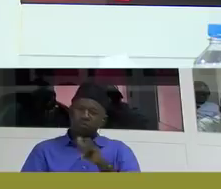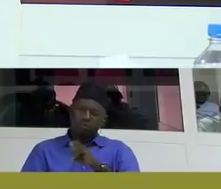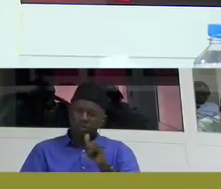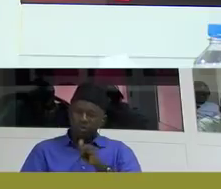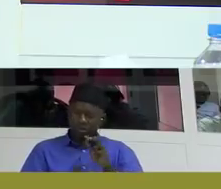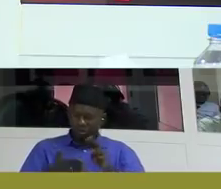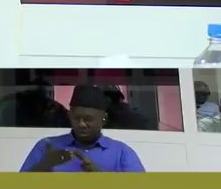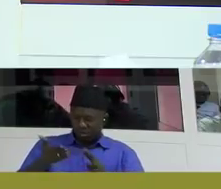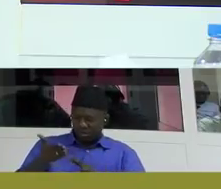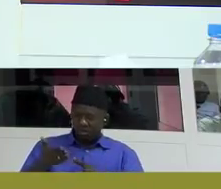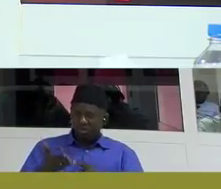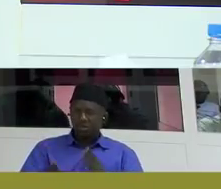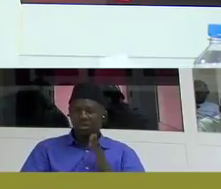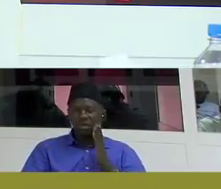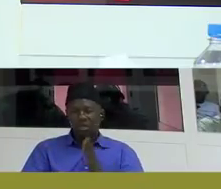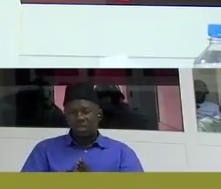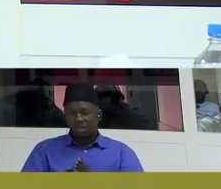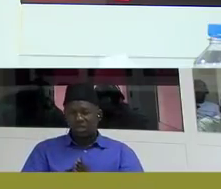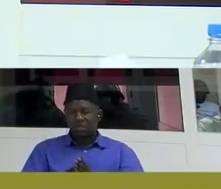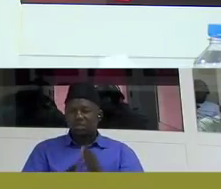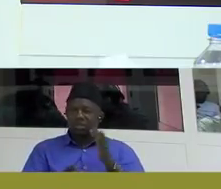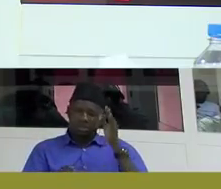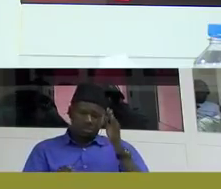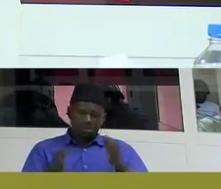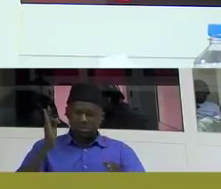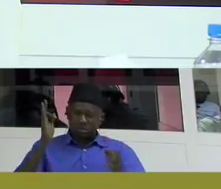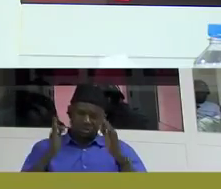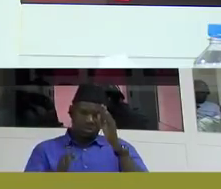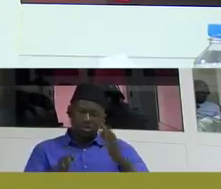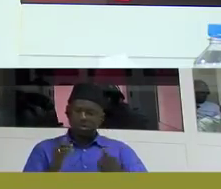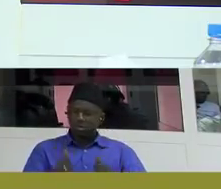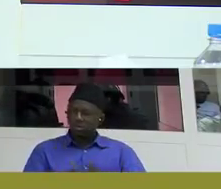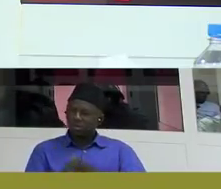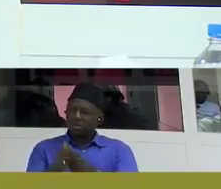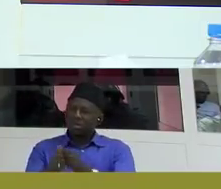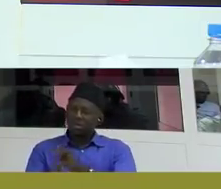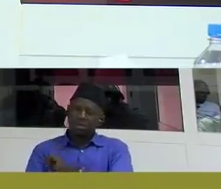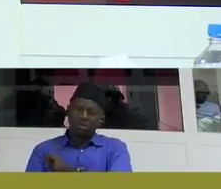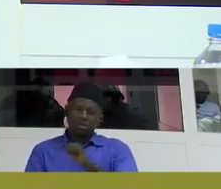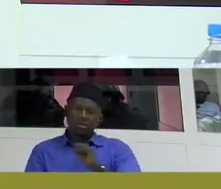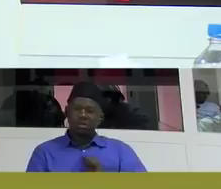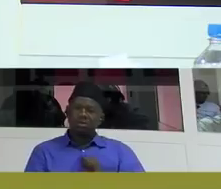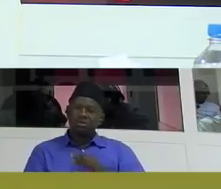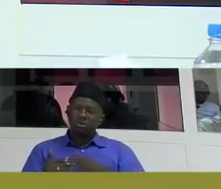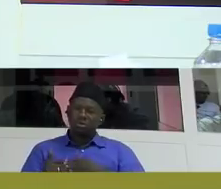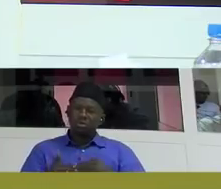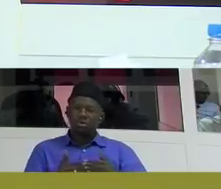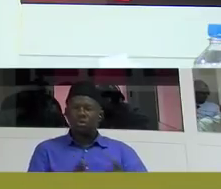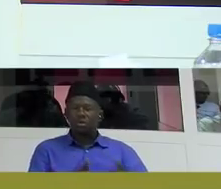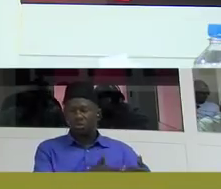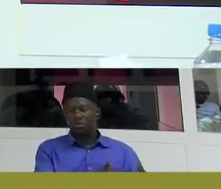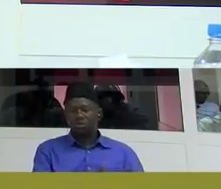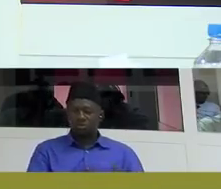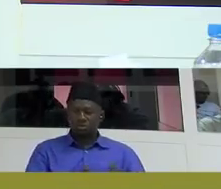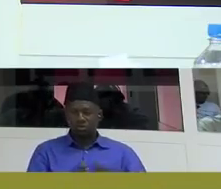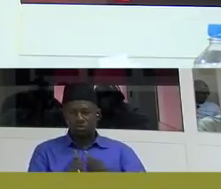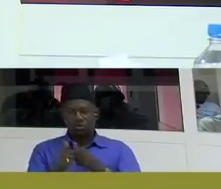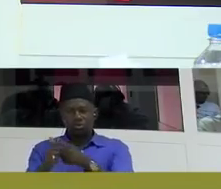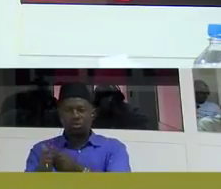"Let justice guide our actions towards the common good